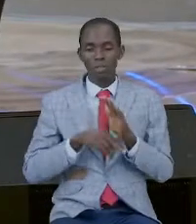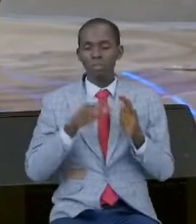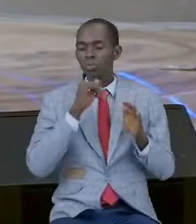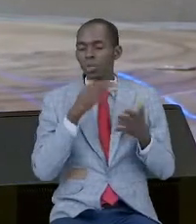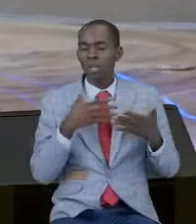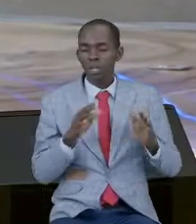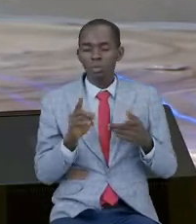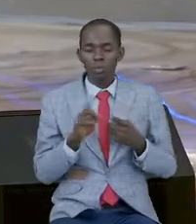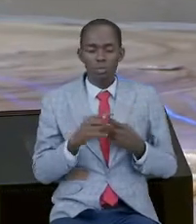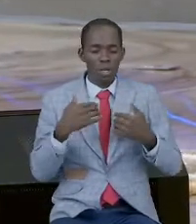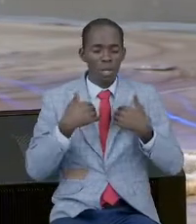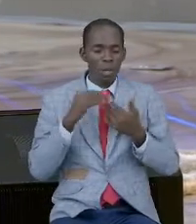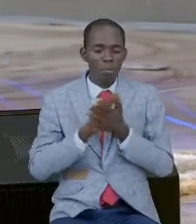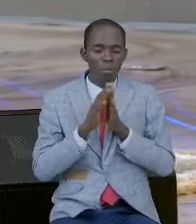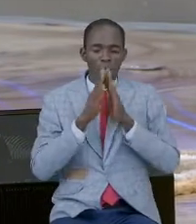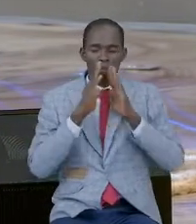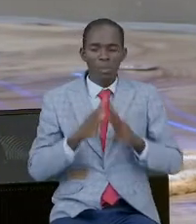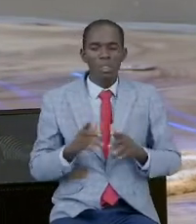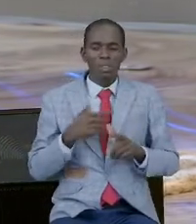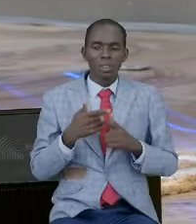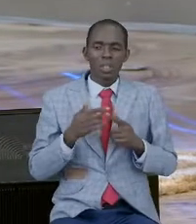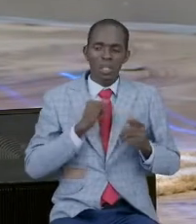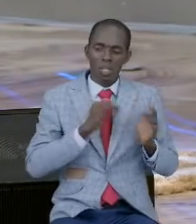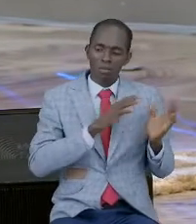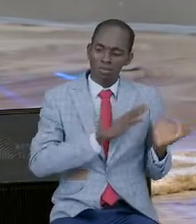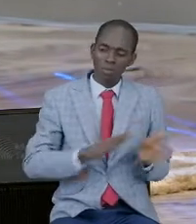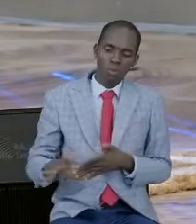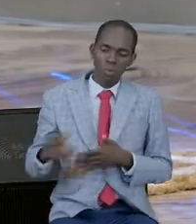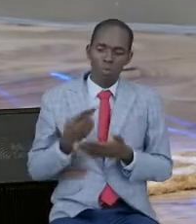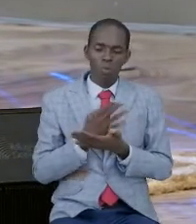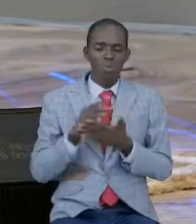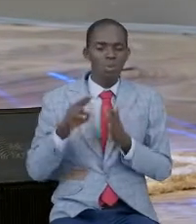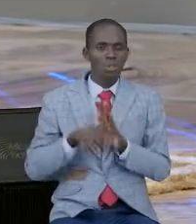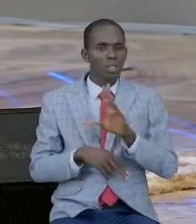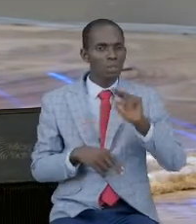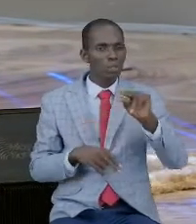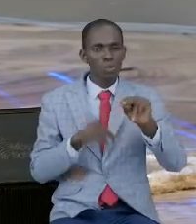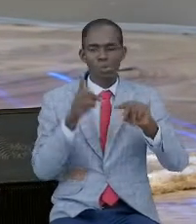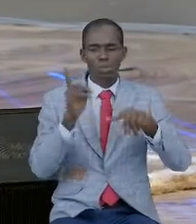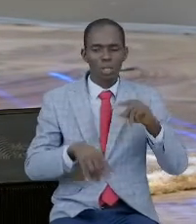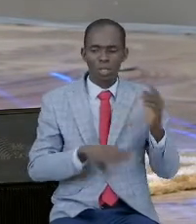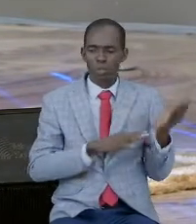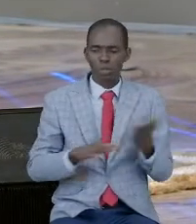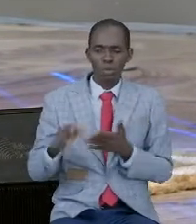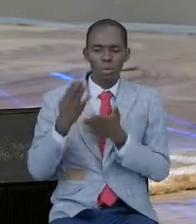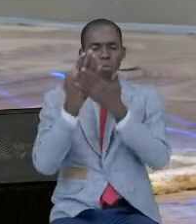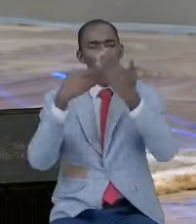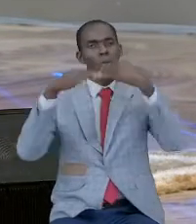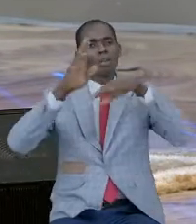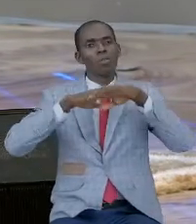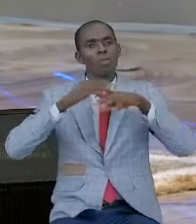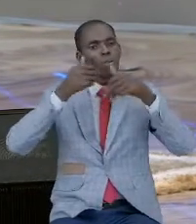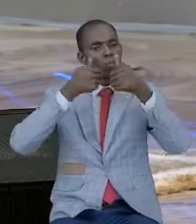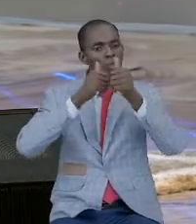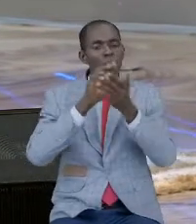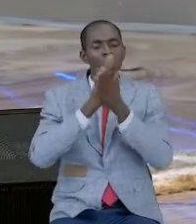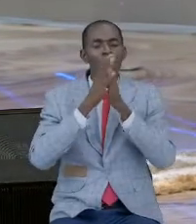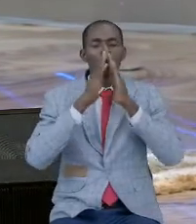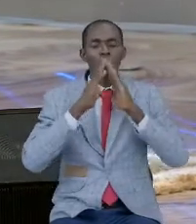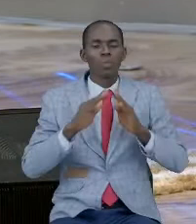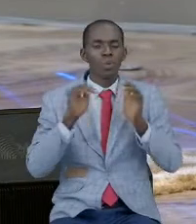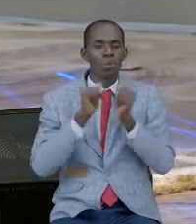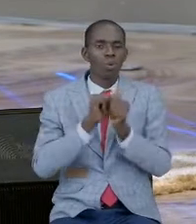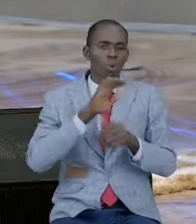holiness. That means you drop heaven. You can't do that. Follow peace with all men